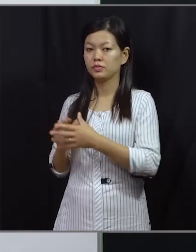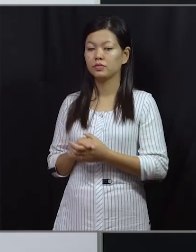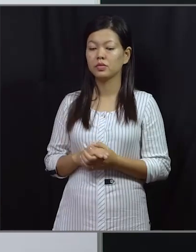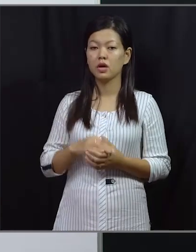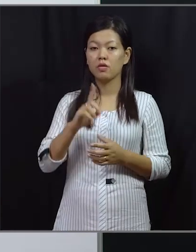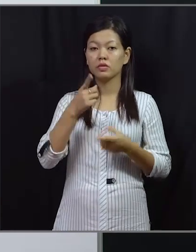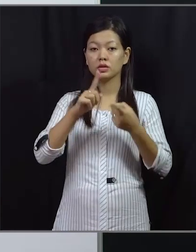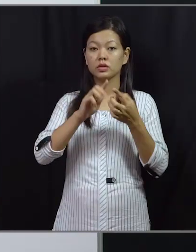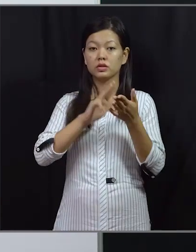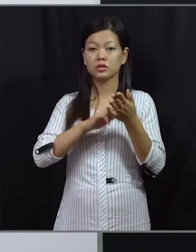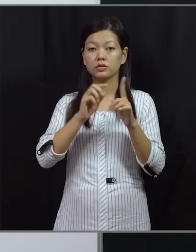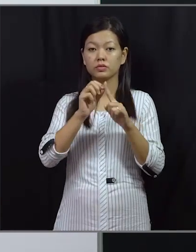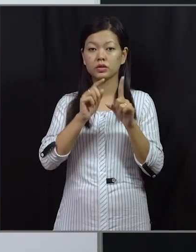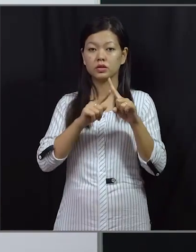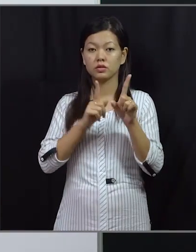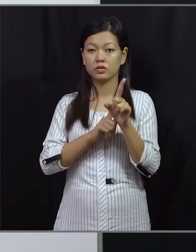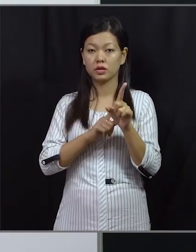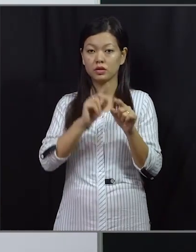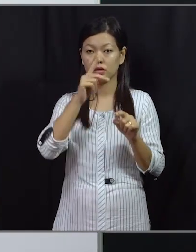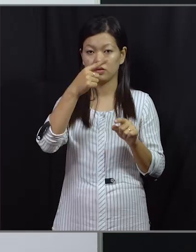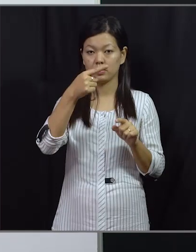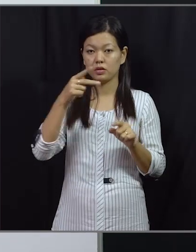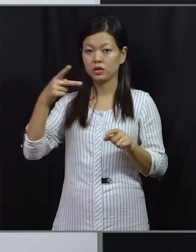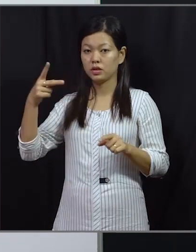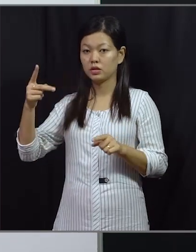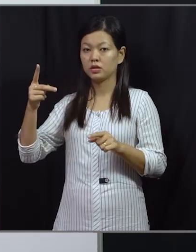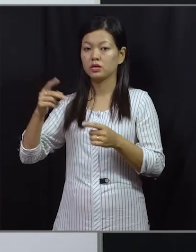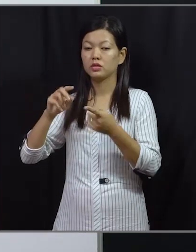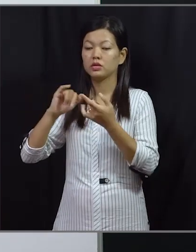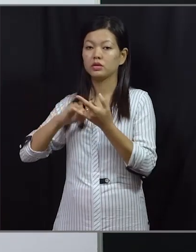Singleton set. So a set which has